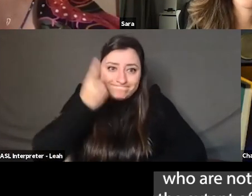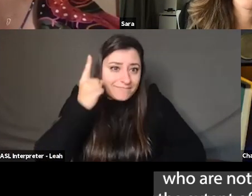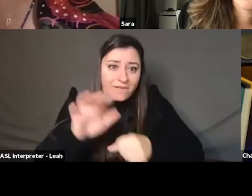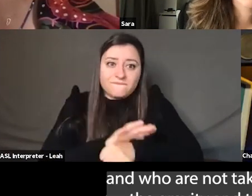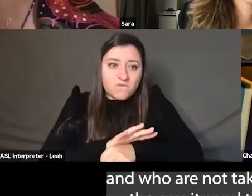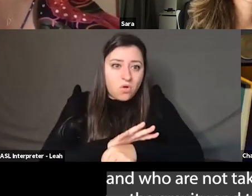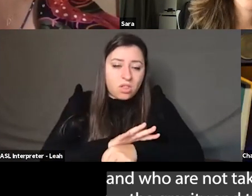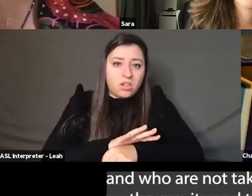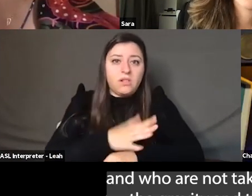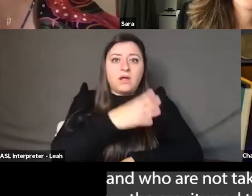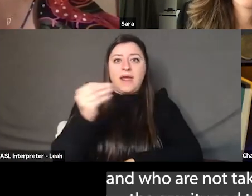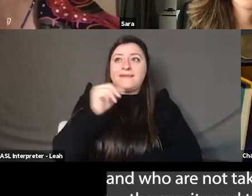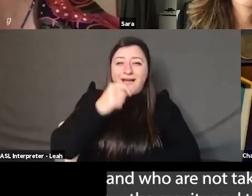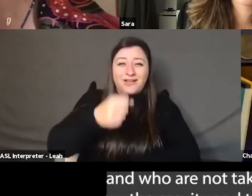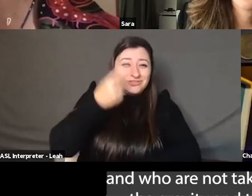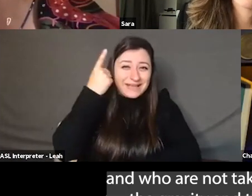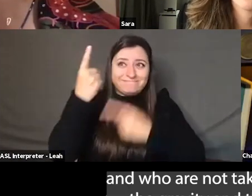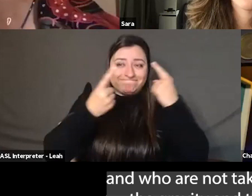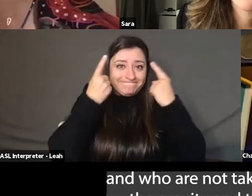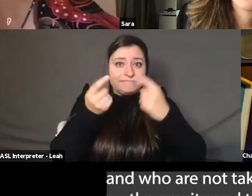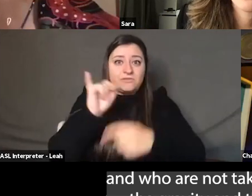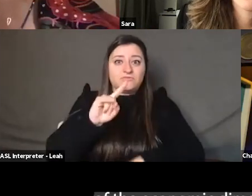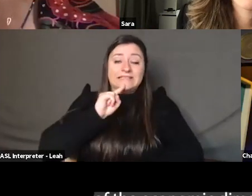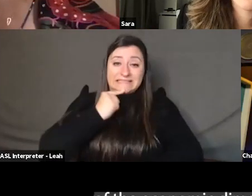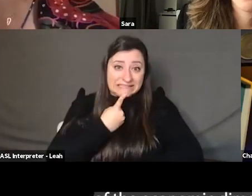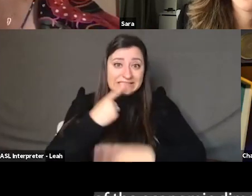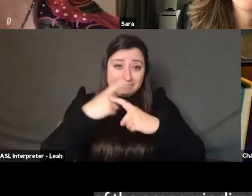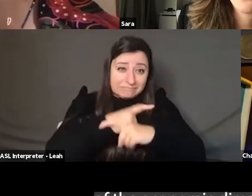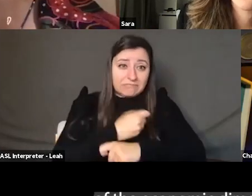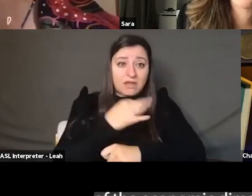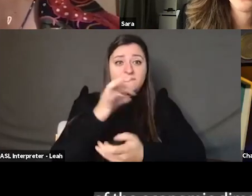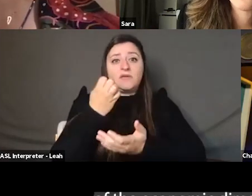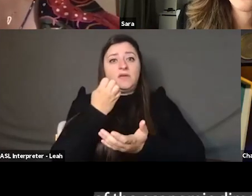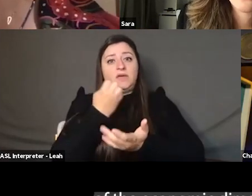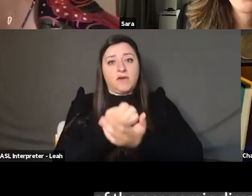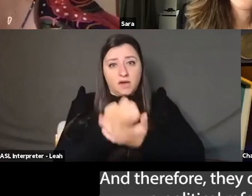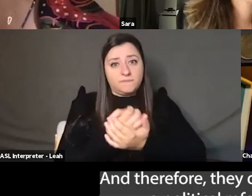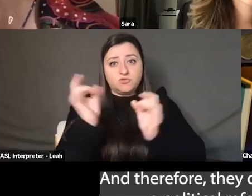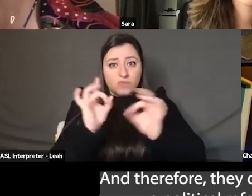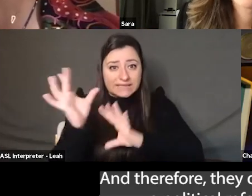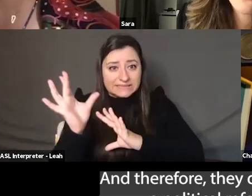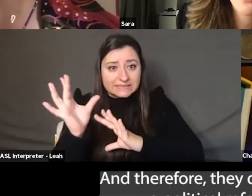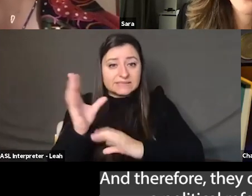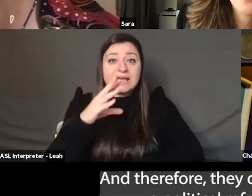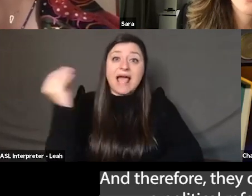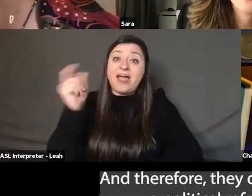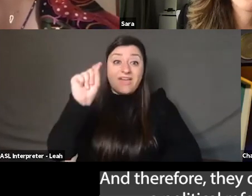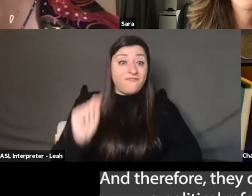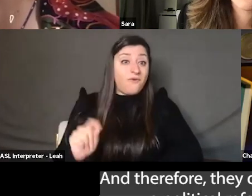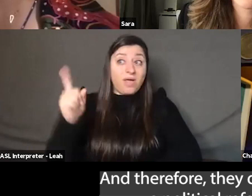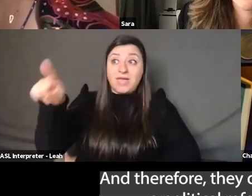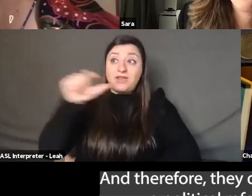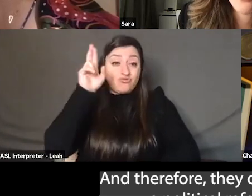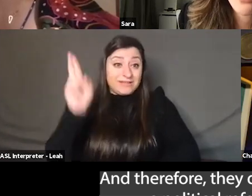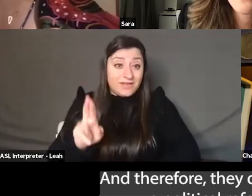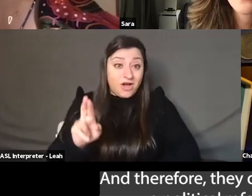of that truth and who are not taking into account the gravity and the complexity of the economic dimension of the crisis. And therefore they do not realize that a